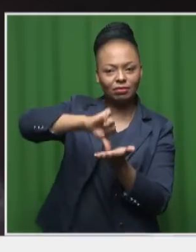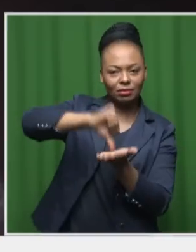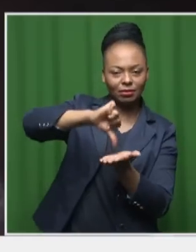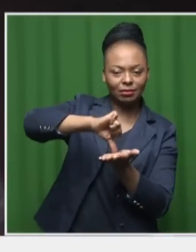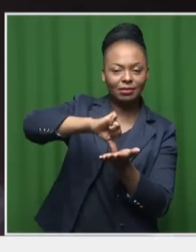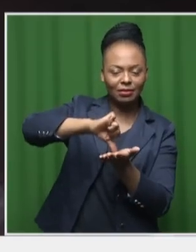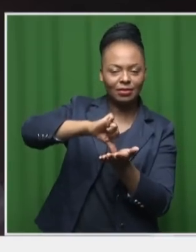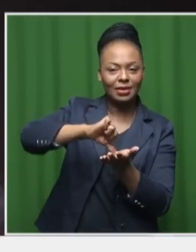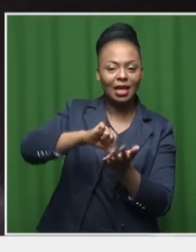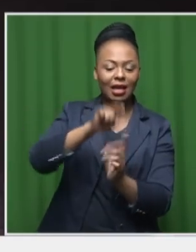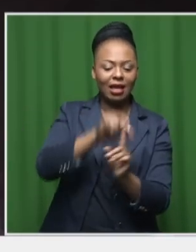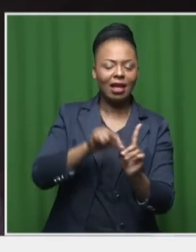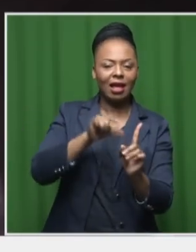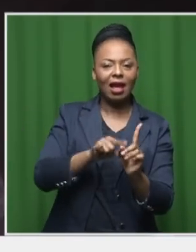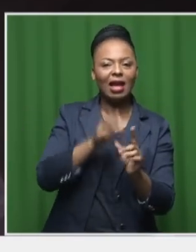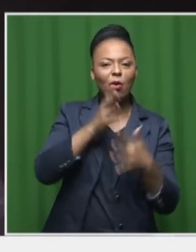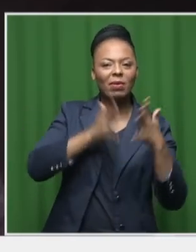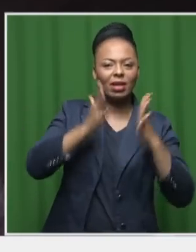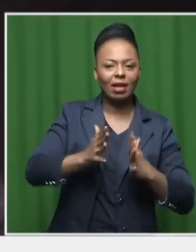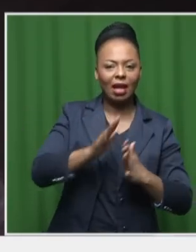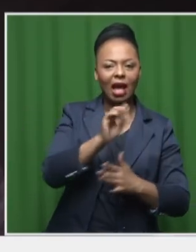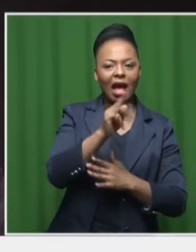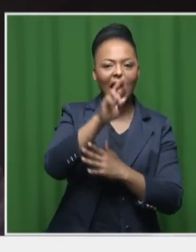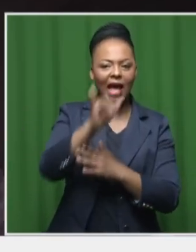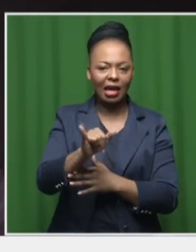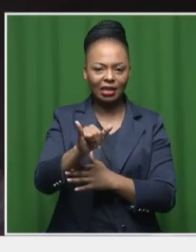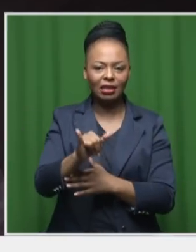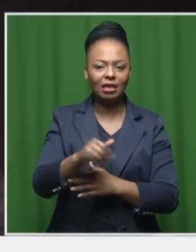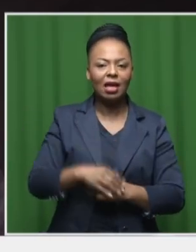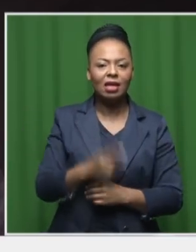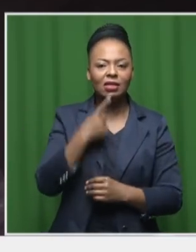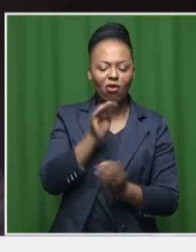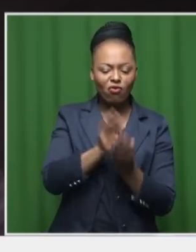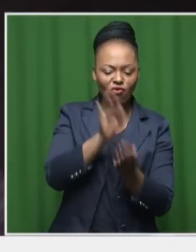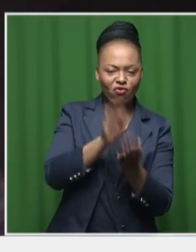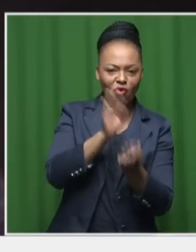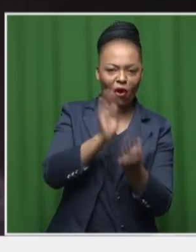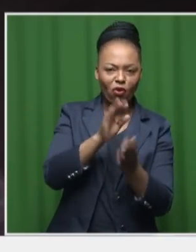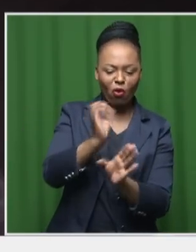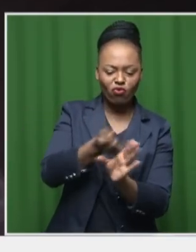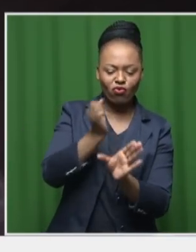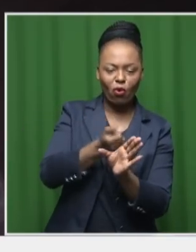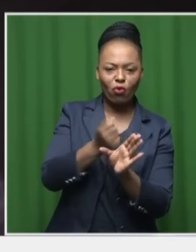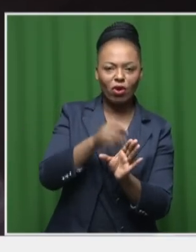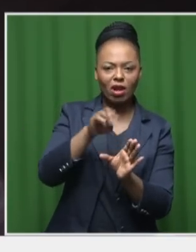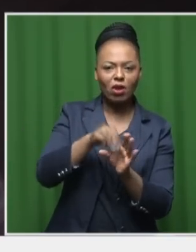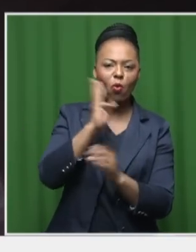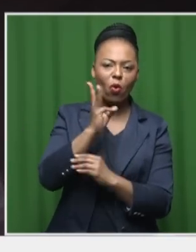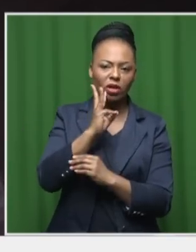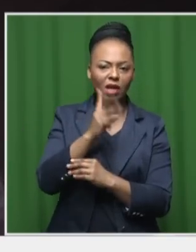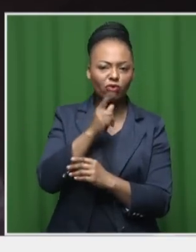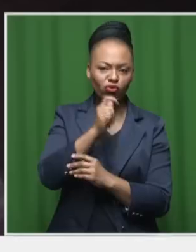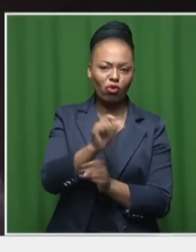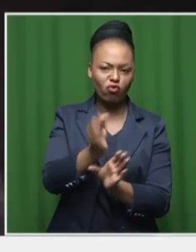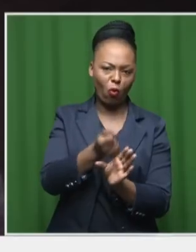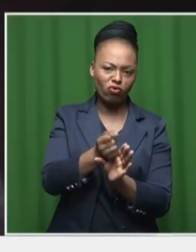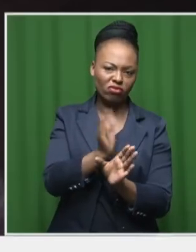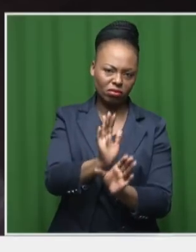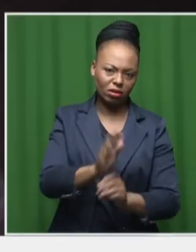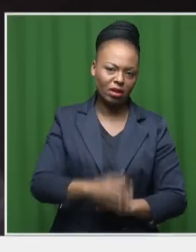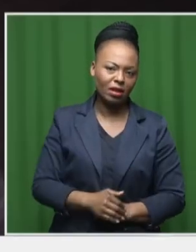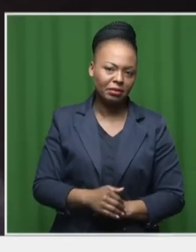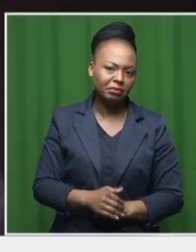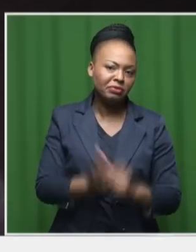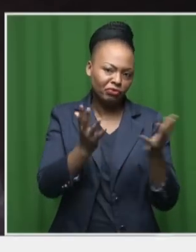comical Ali kept on saying, this is a frog being cooked in water, and it's being cooked. And